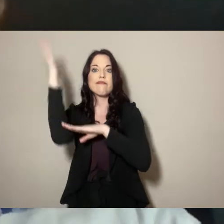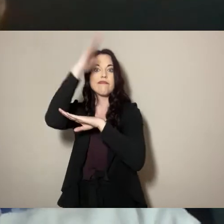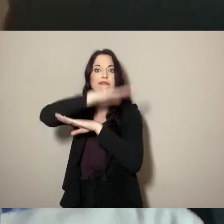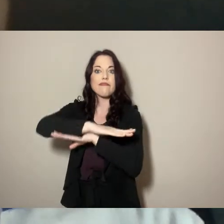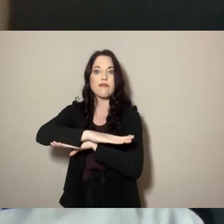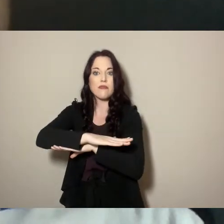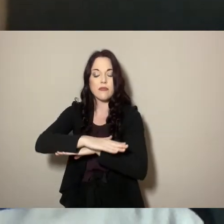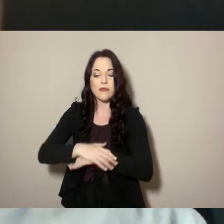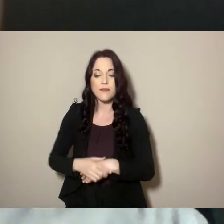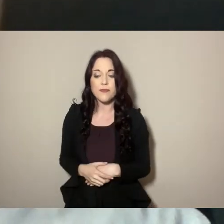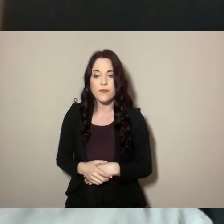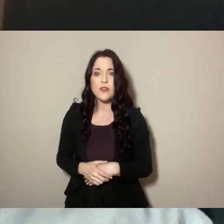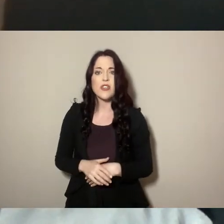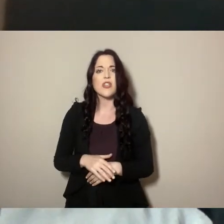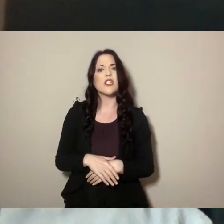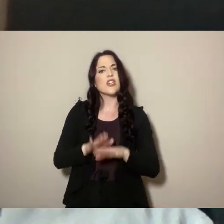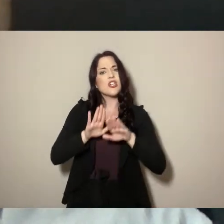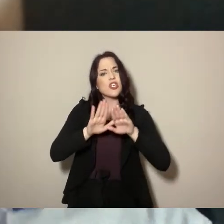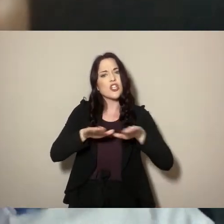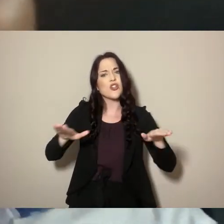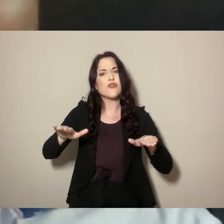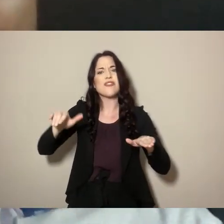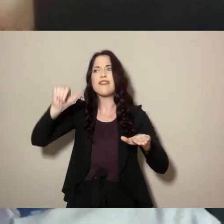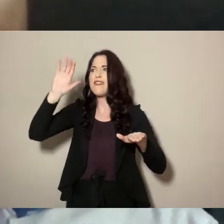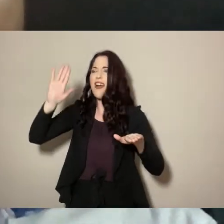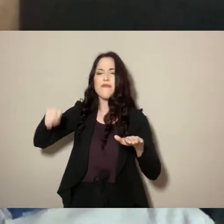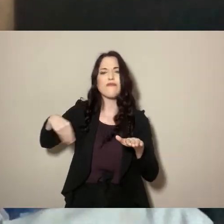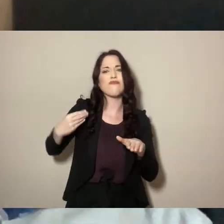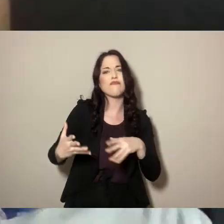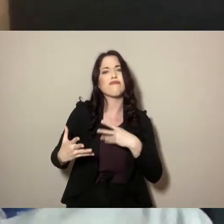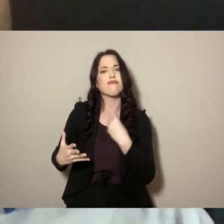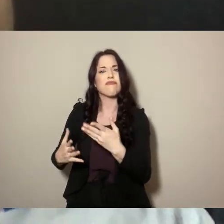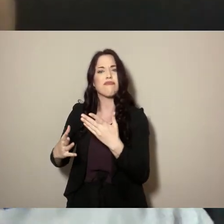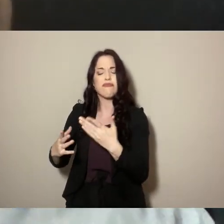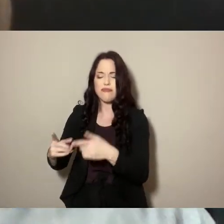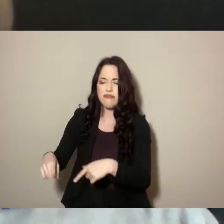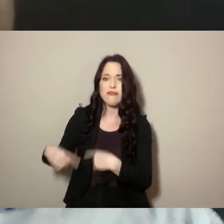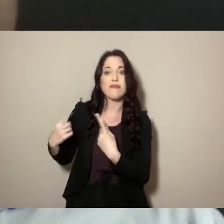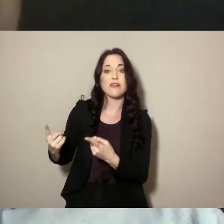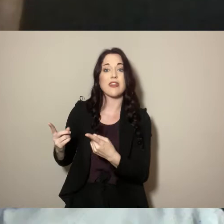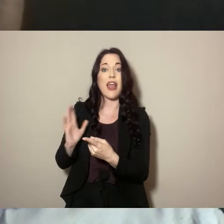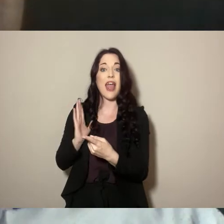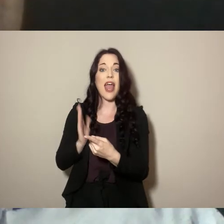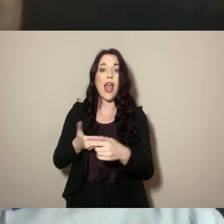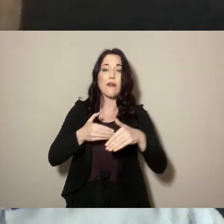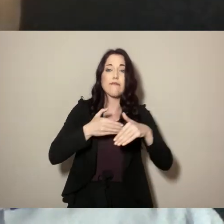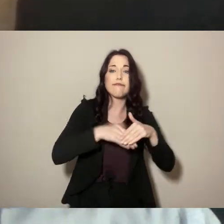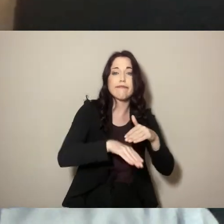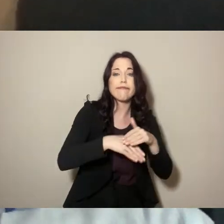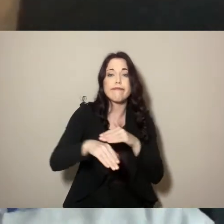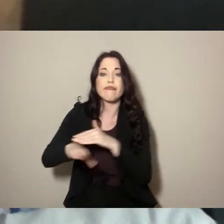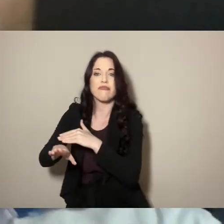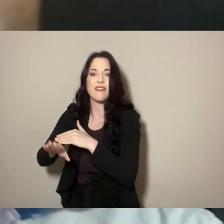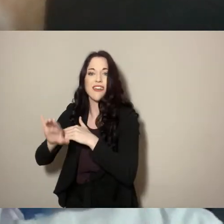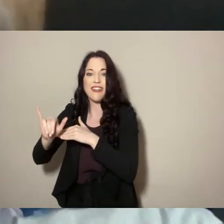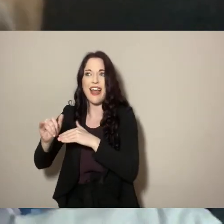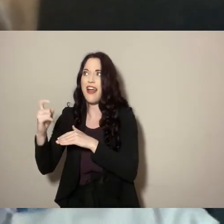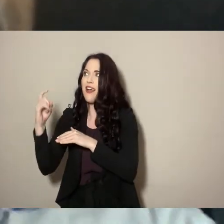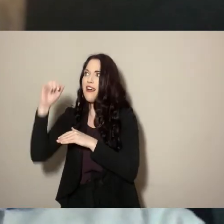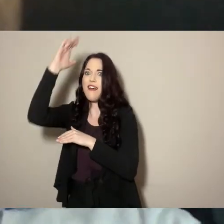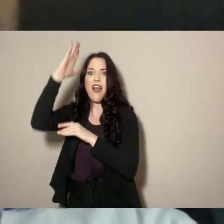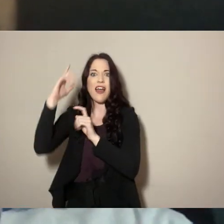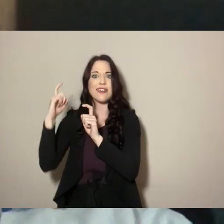Children are the heritage God gives us. Our descendants are our